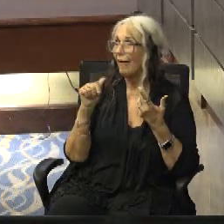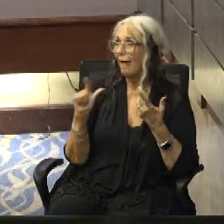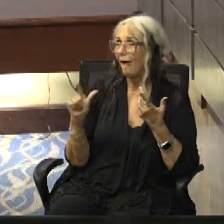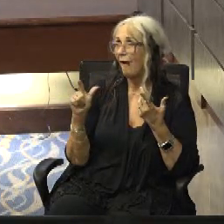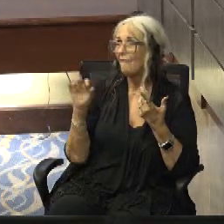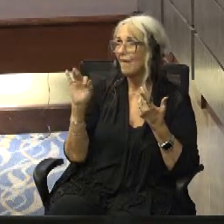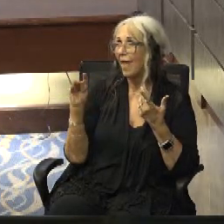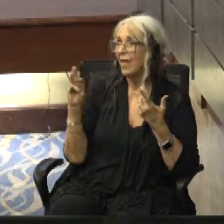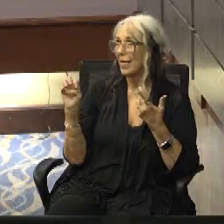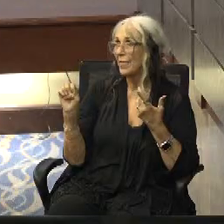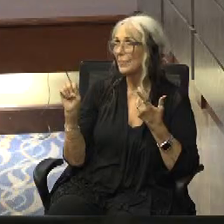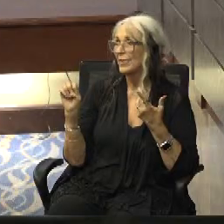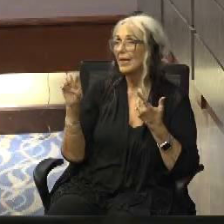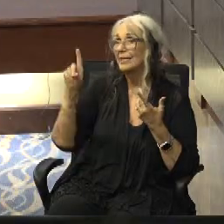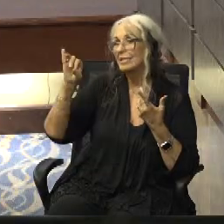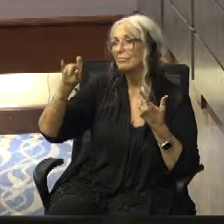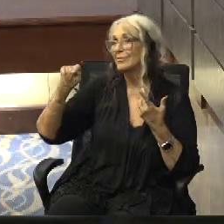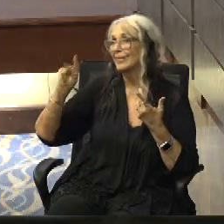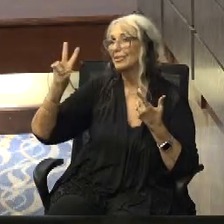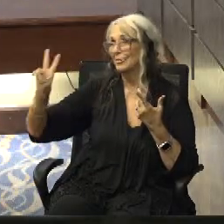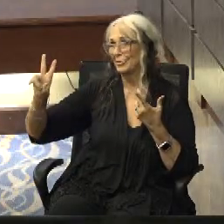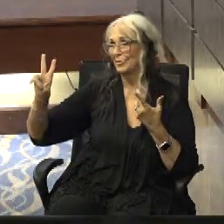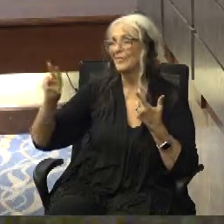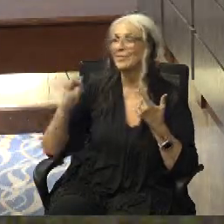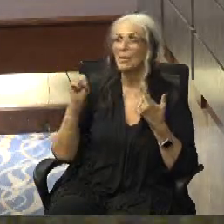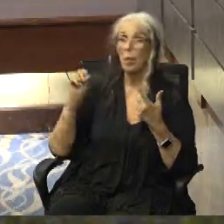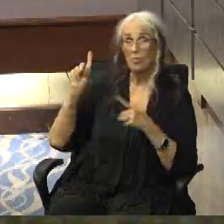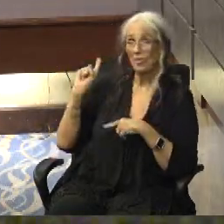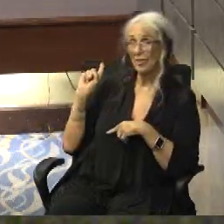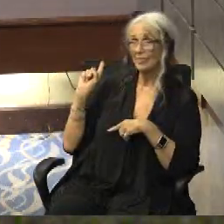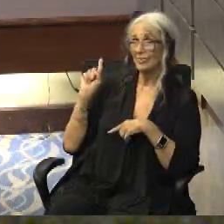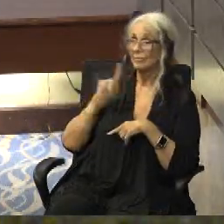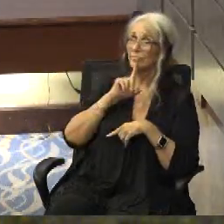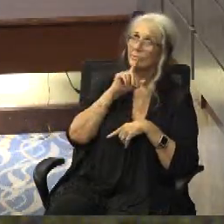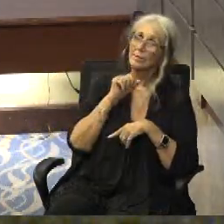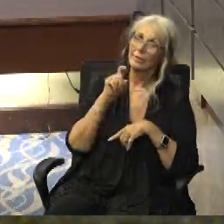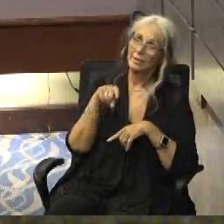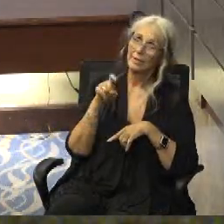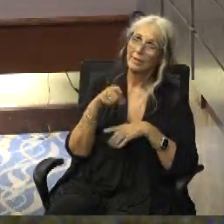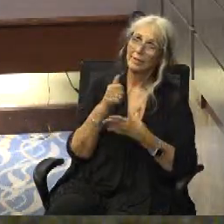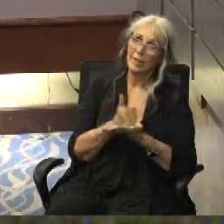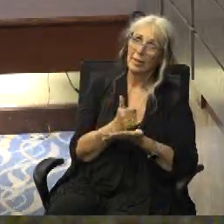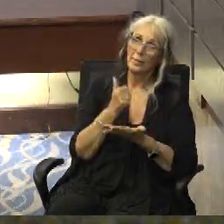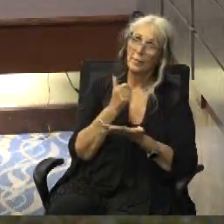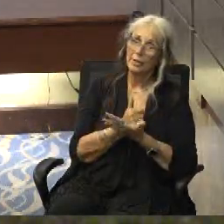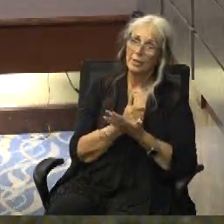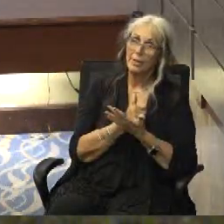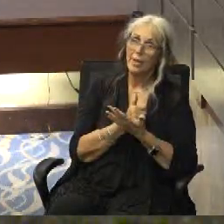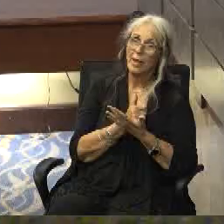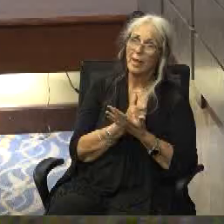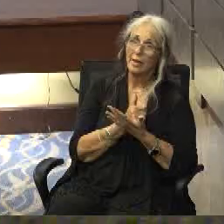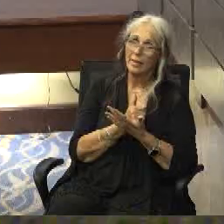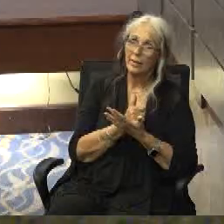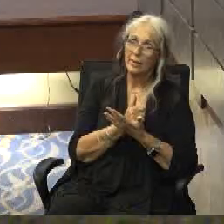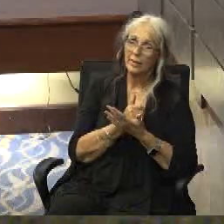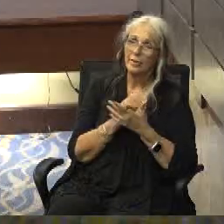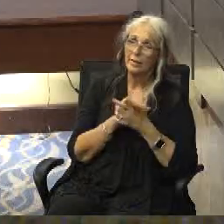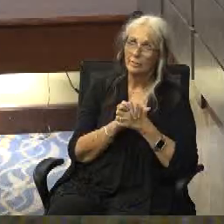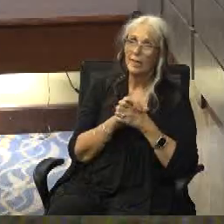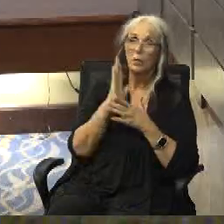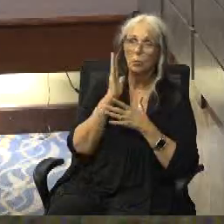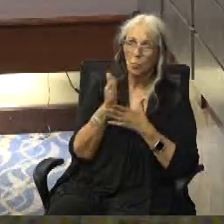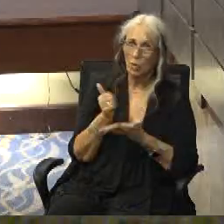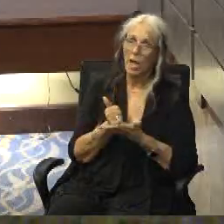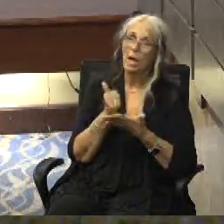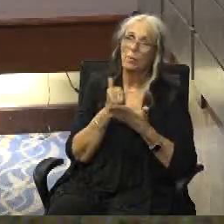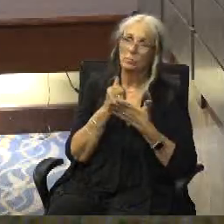2. But this area here really needs some help, and this is really going to help that area to